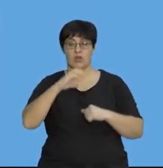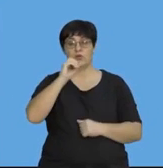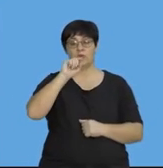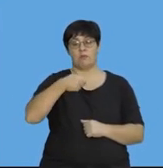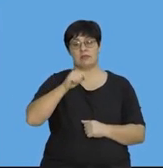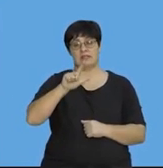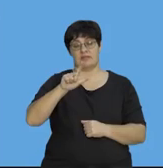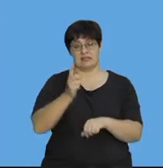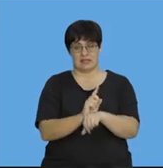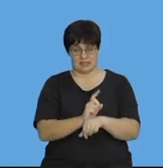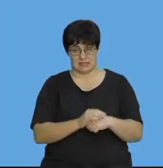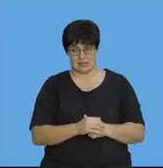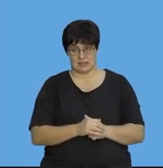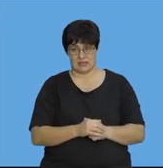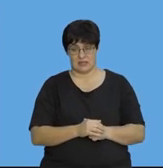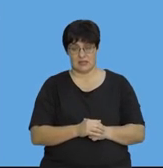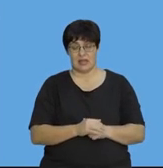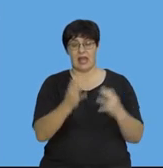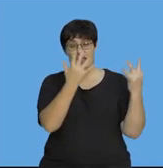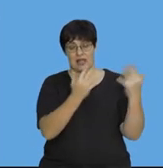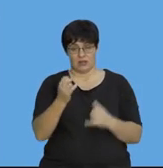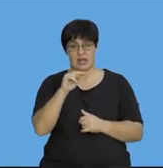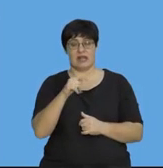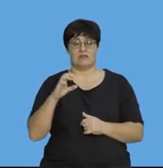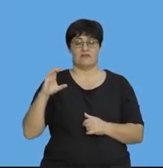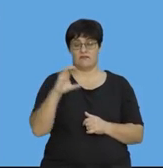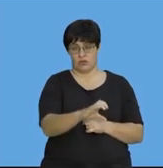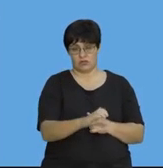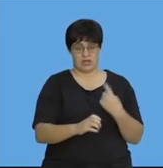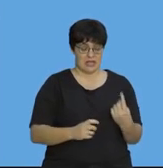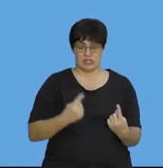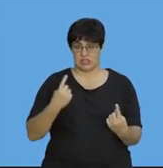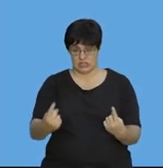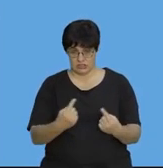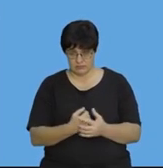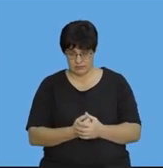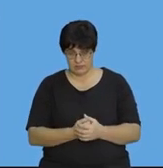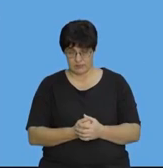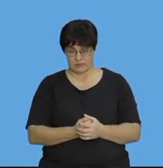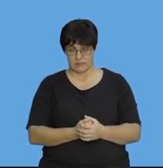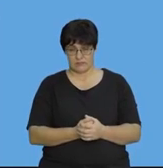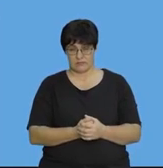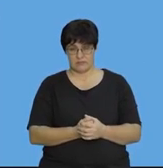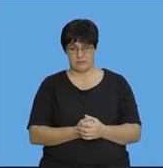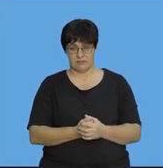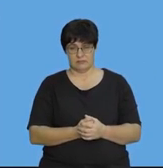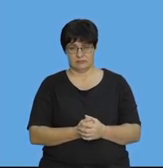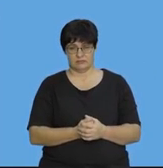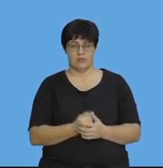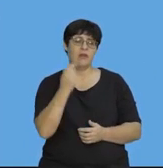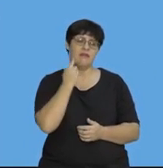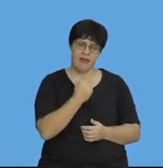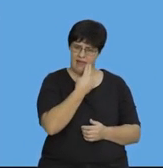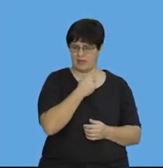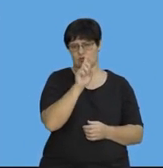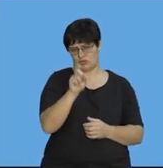0.7 seconds. This is the second question. Calculate the net force on each freight train. They've been